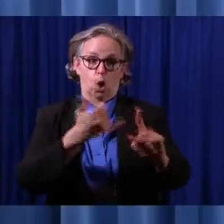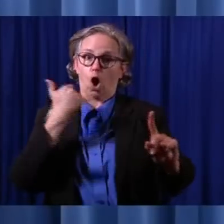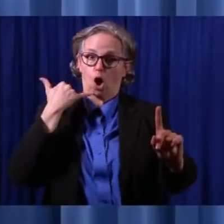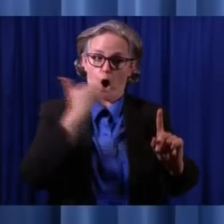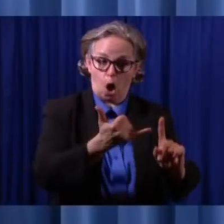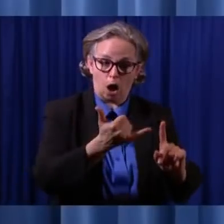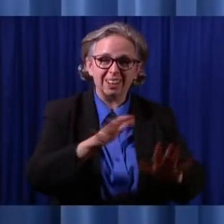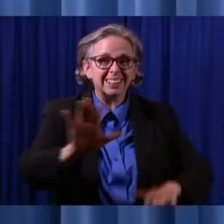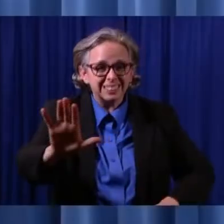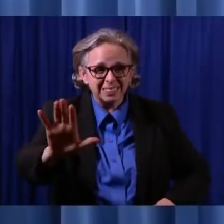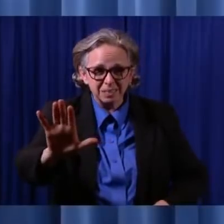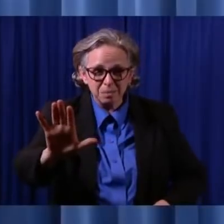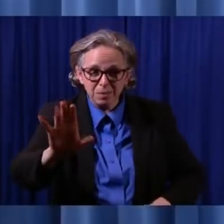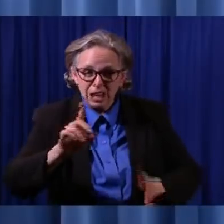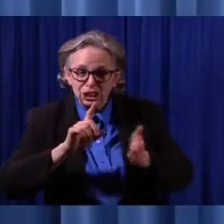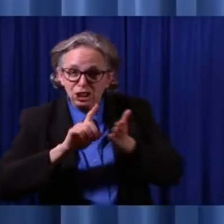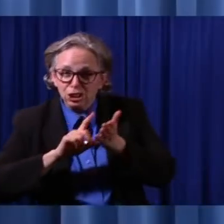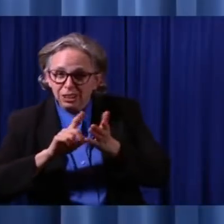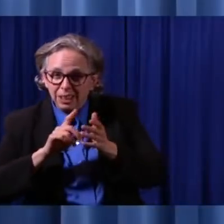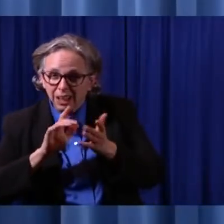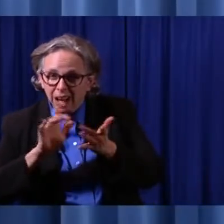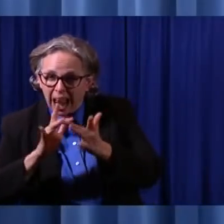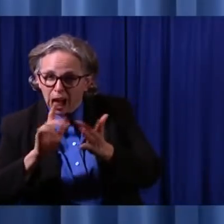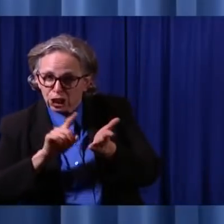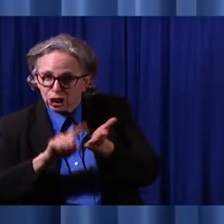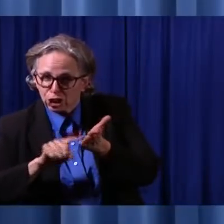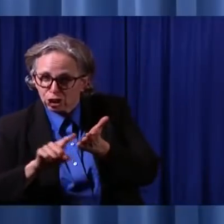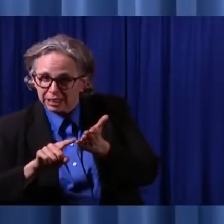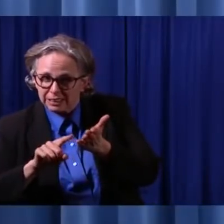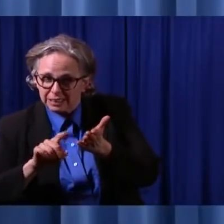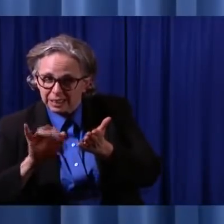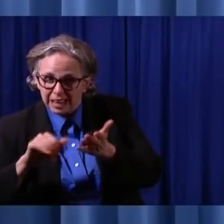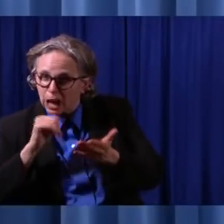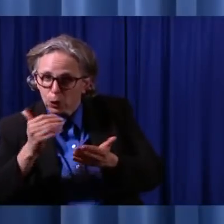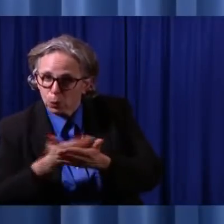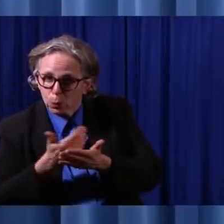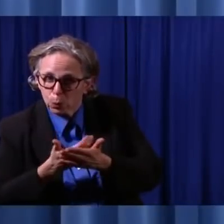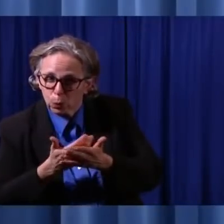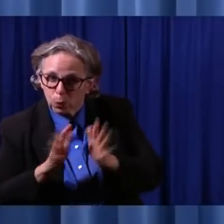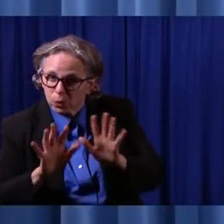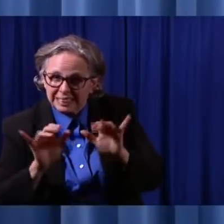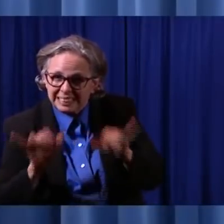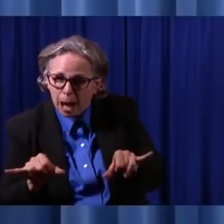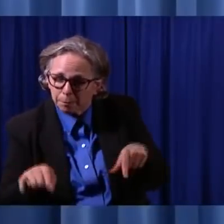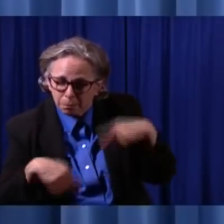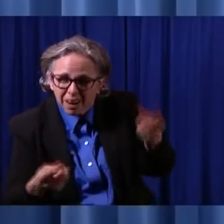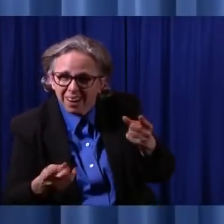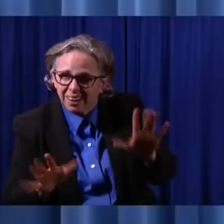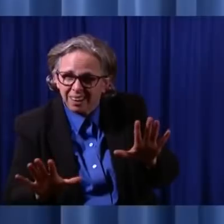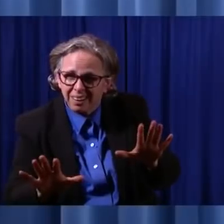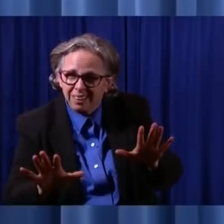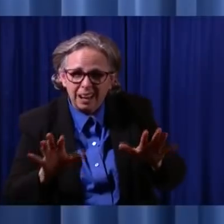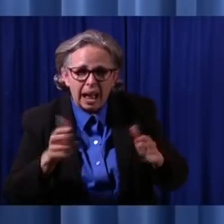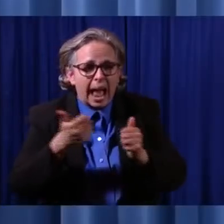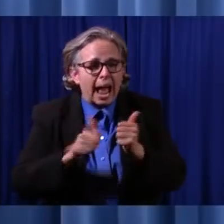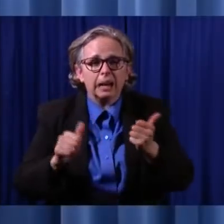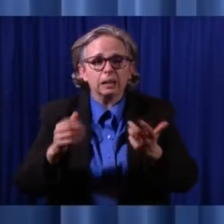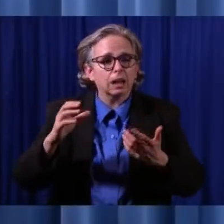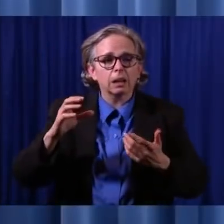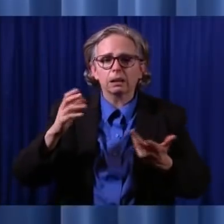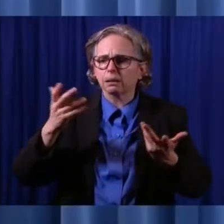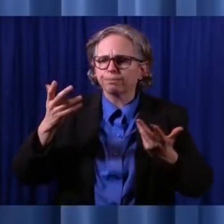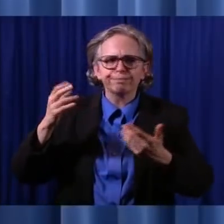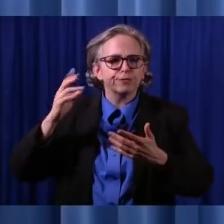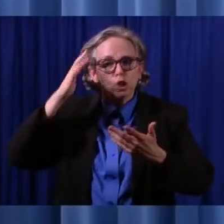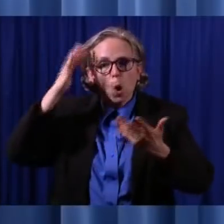way, by health workers is nothing new. This is the same thing you do for any contagious disease. And so this